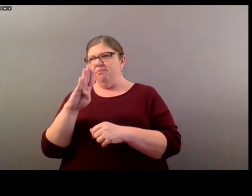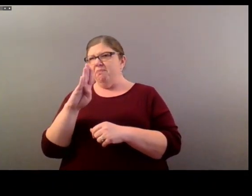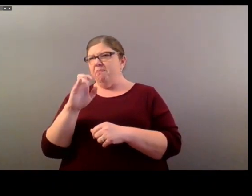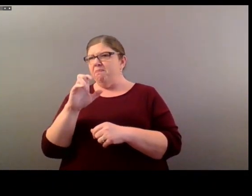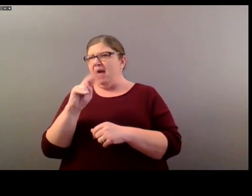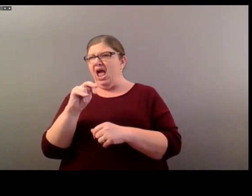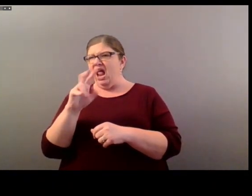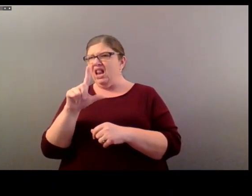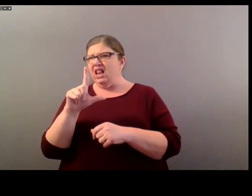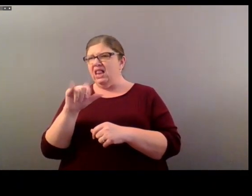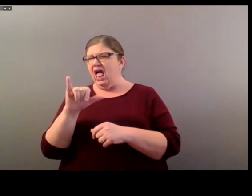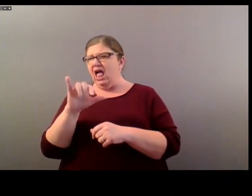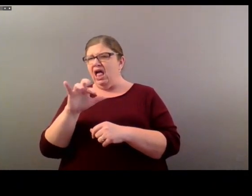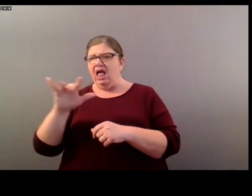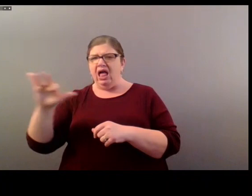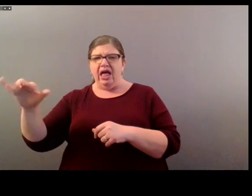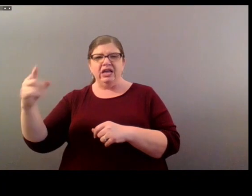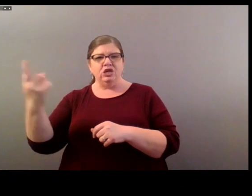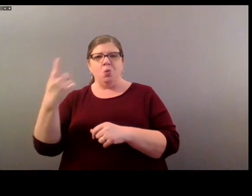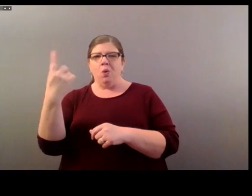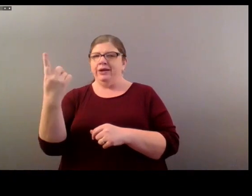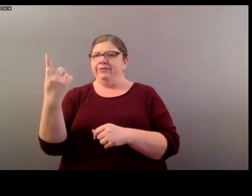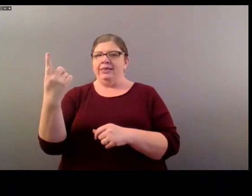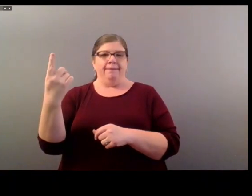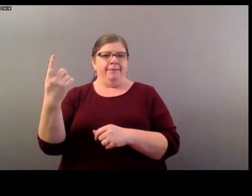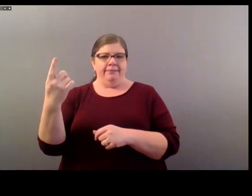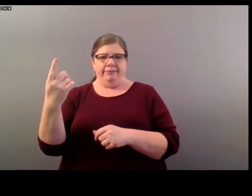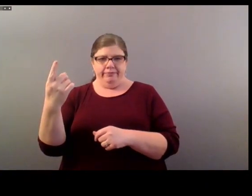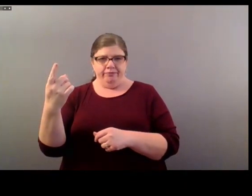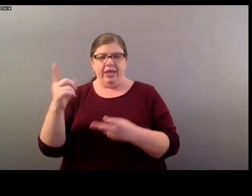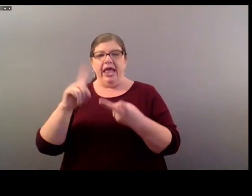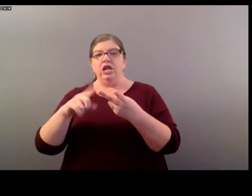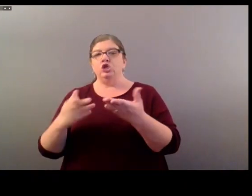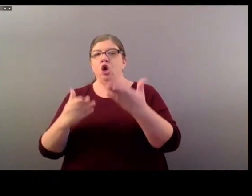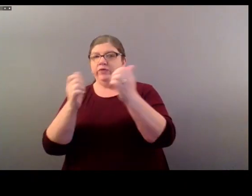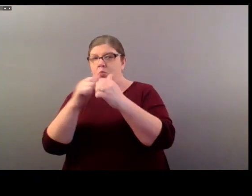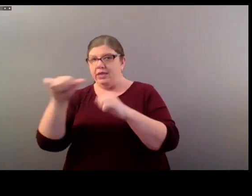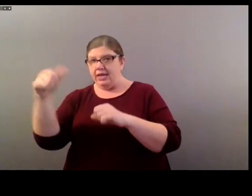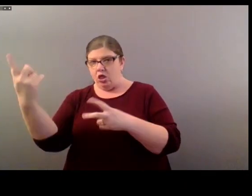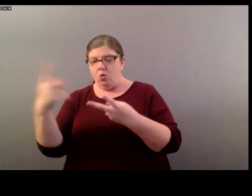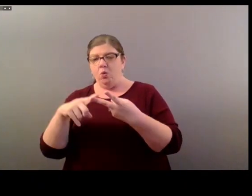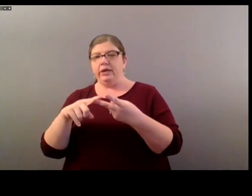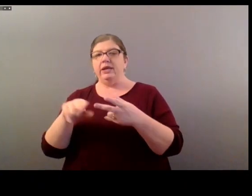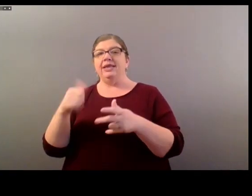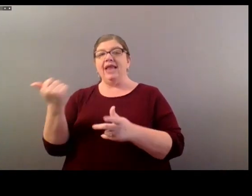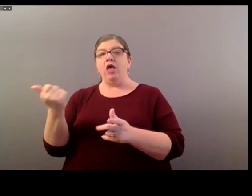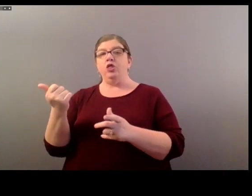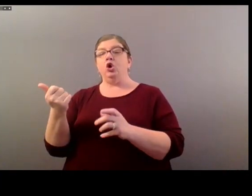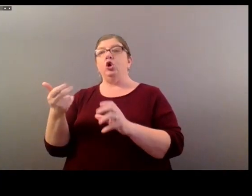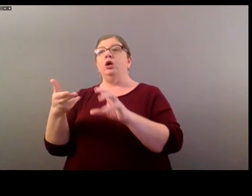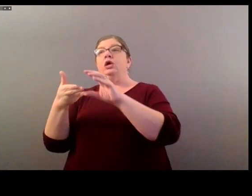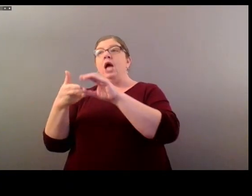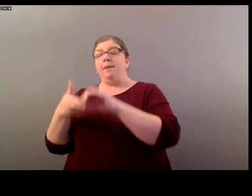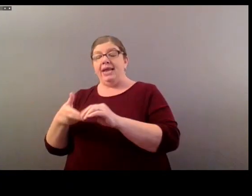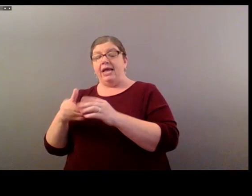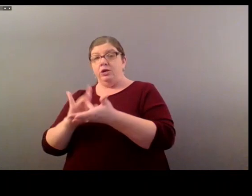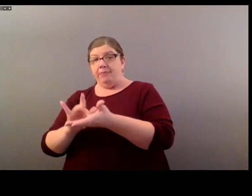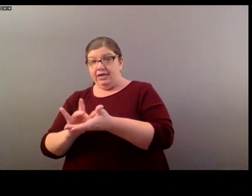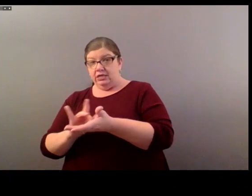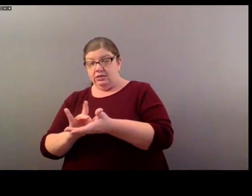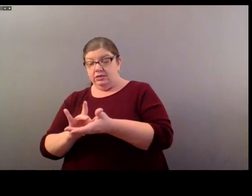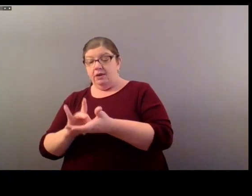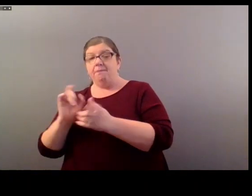Bamlanivimab is one of them, for instance, and it's now also approved with another one. And there's another combination of medicines. It also has to be